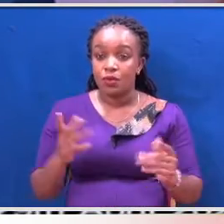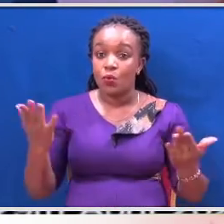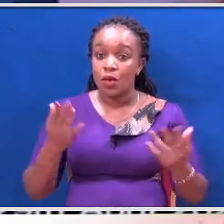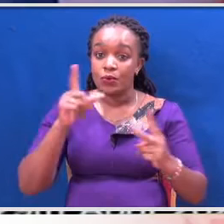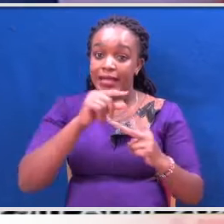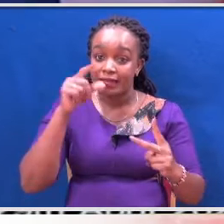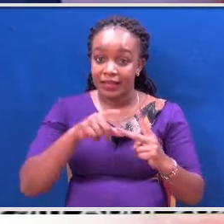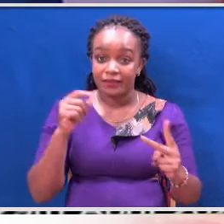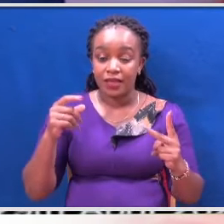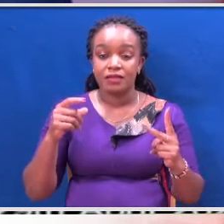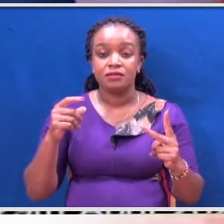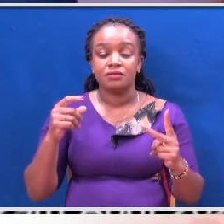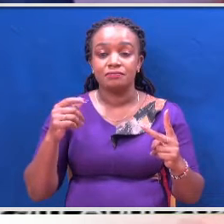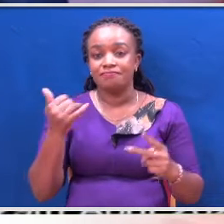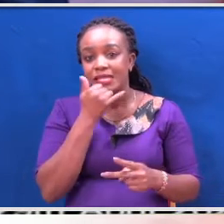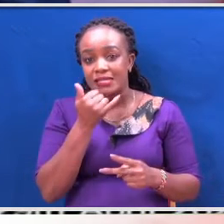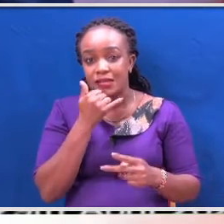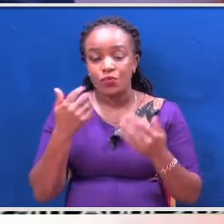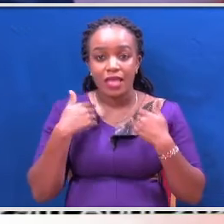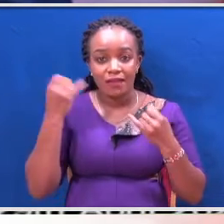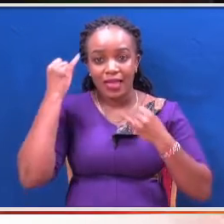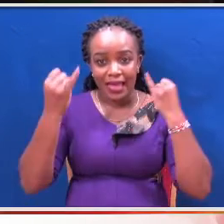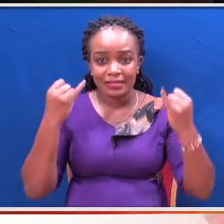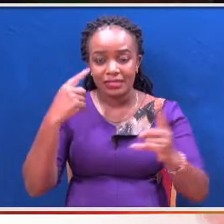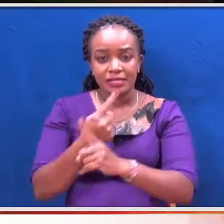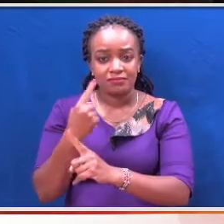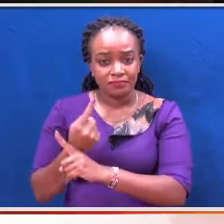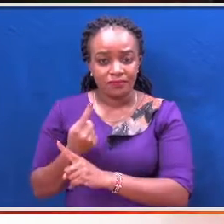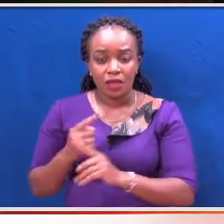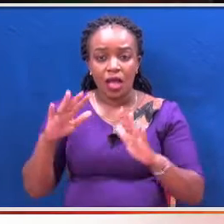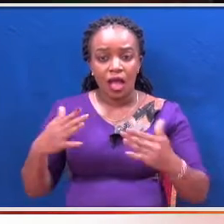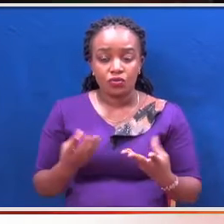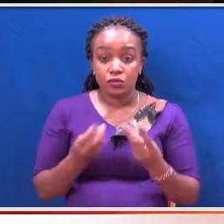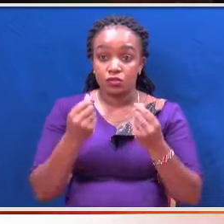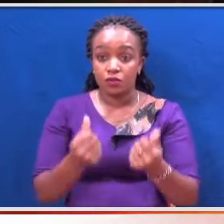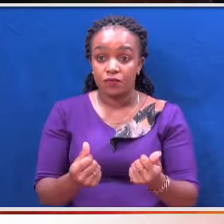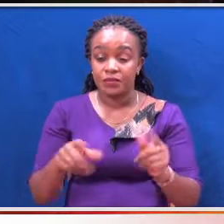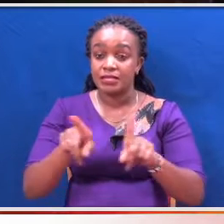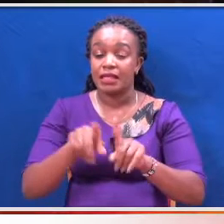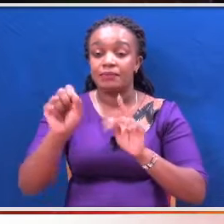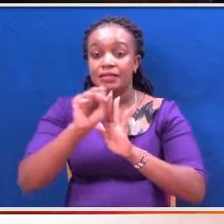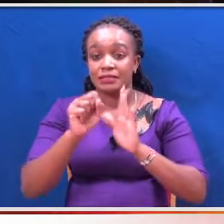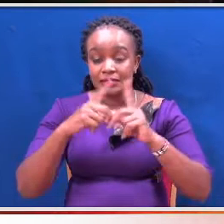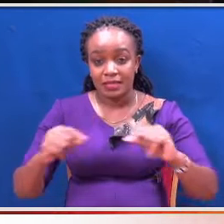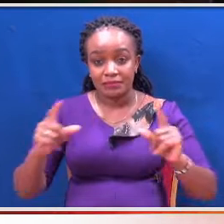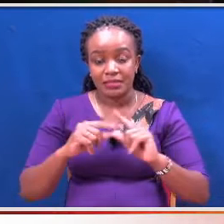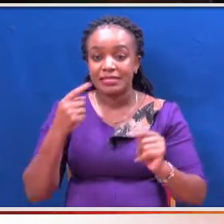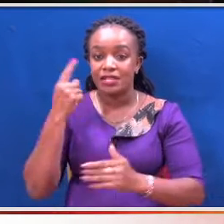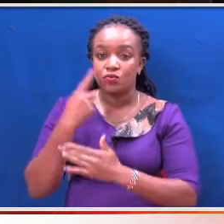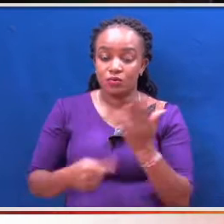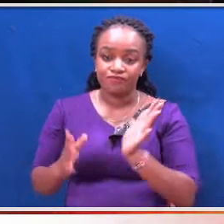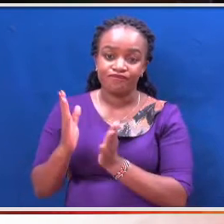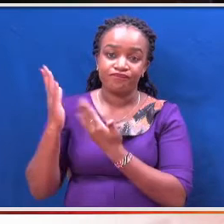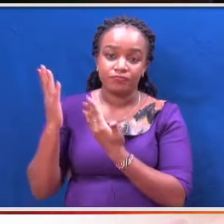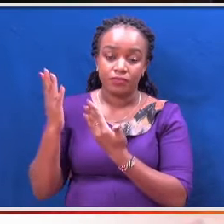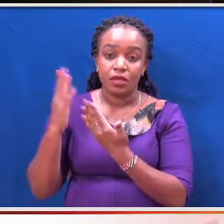identified pitfalls, we have suggested how you overcome them. The press statement reads in part, "Our legislators are only